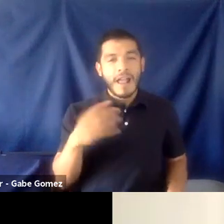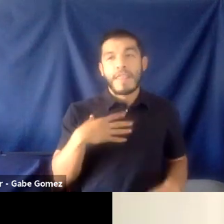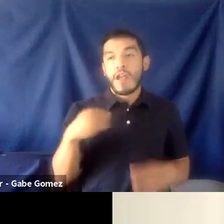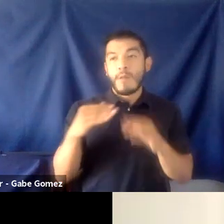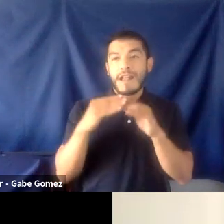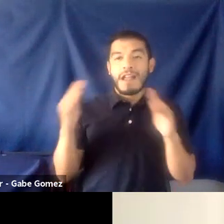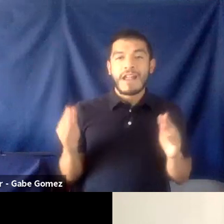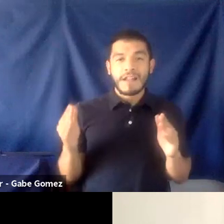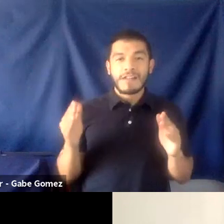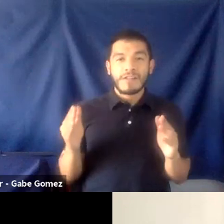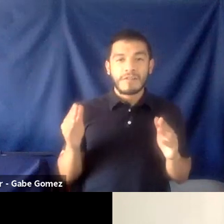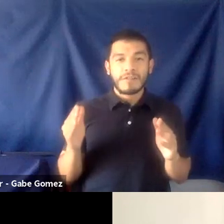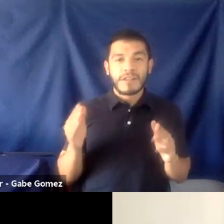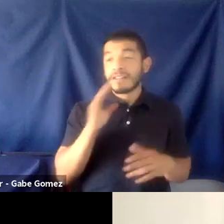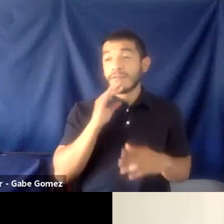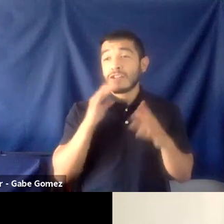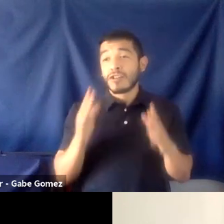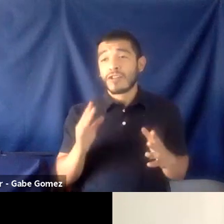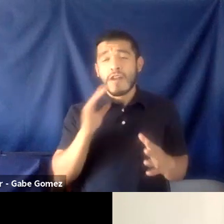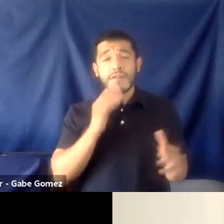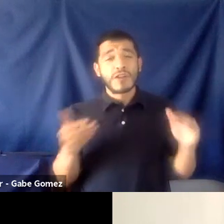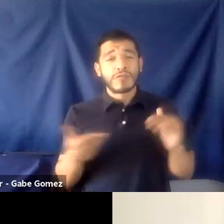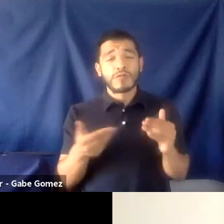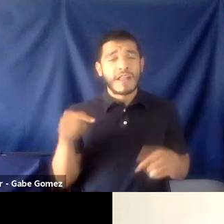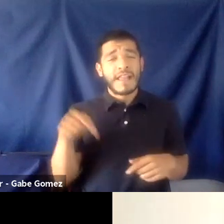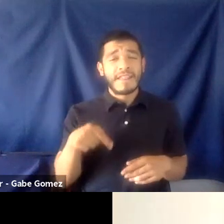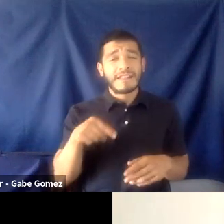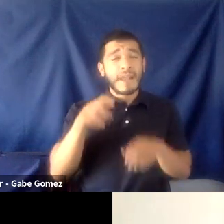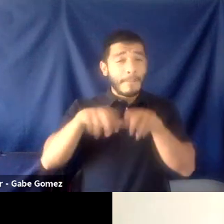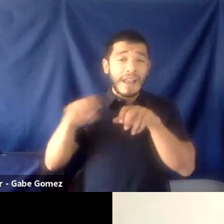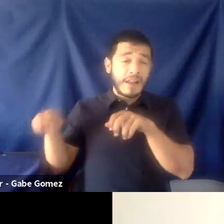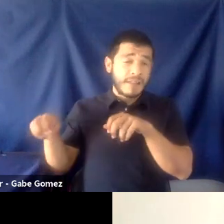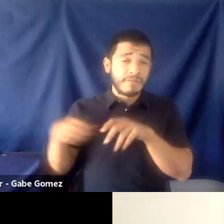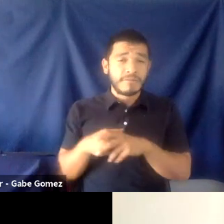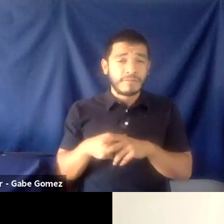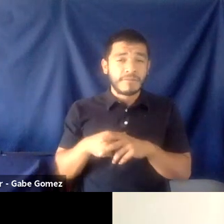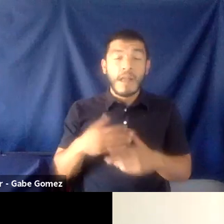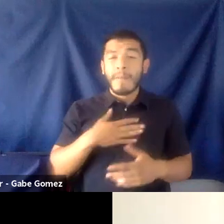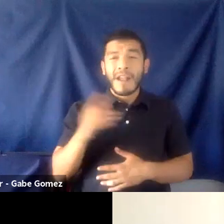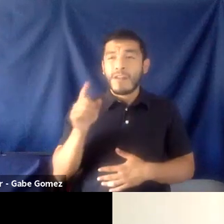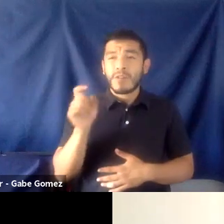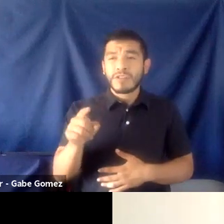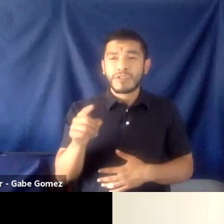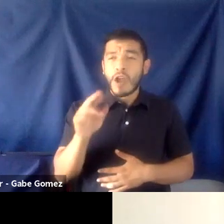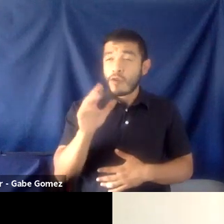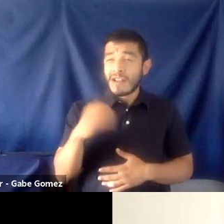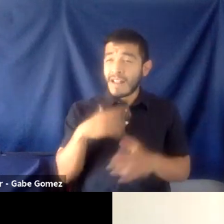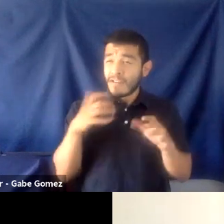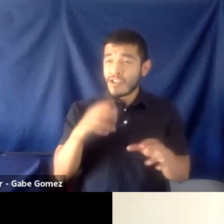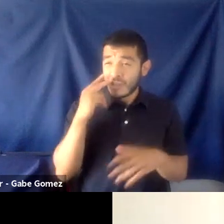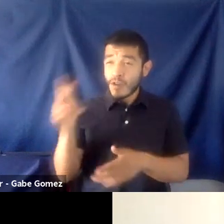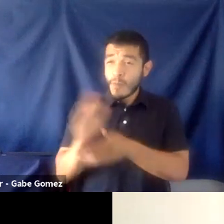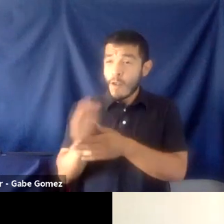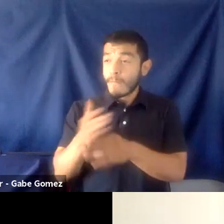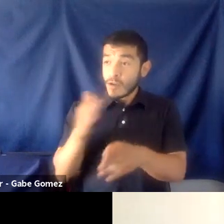House speakers for introducing this panel. The question is, did Grace have a chance to see the film before